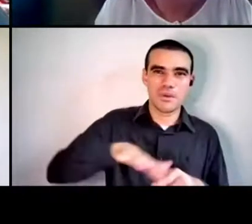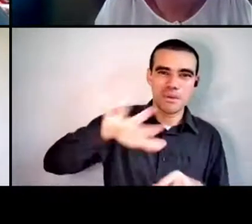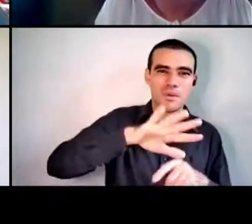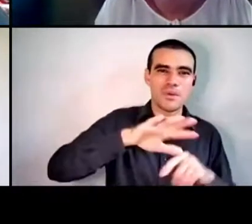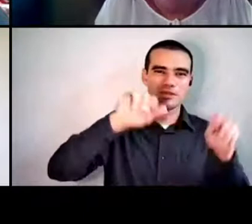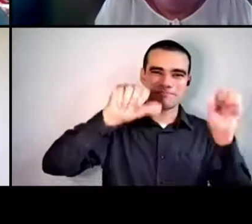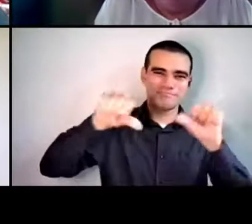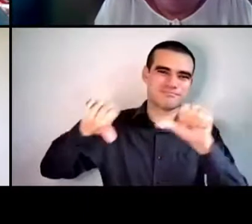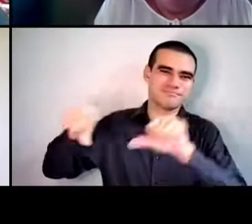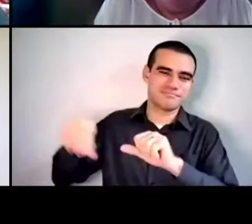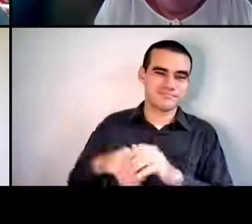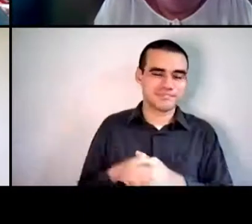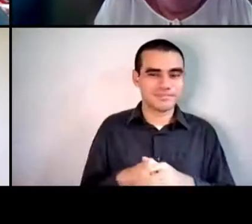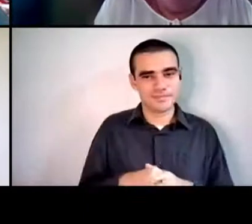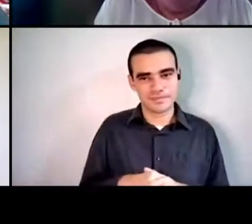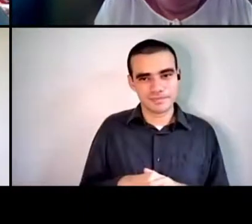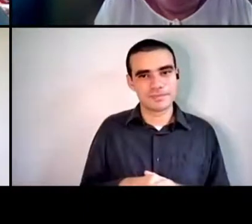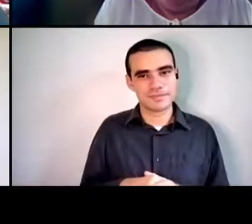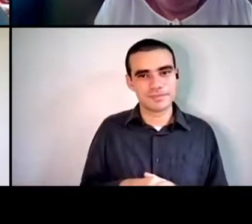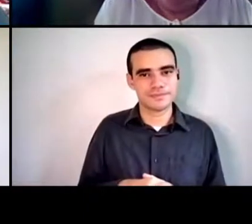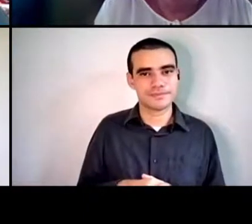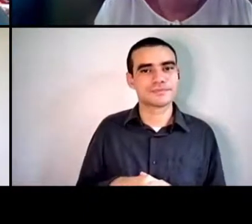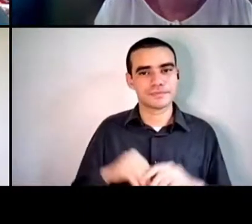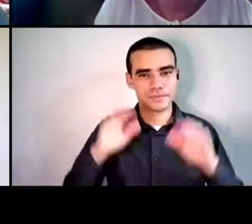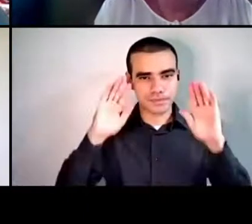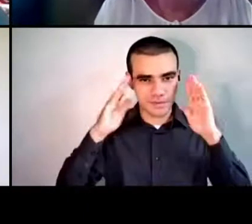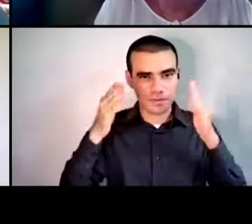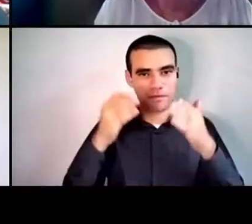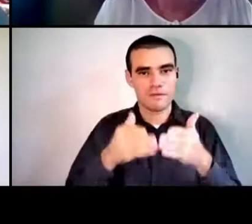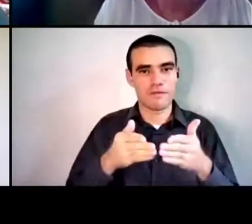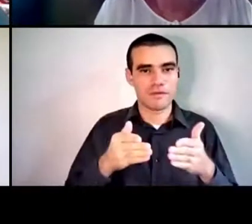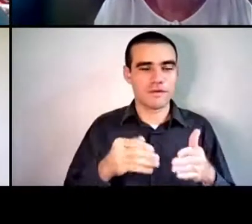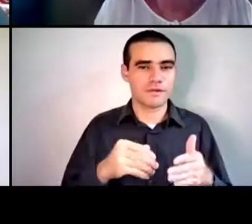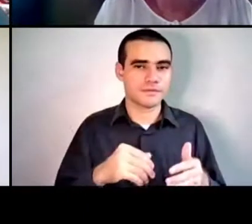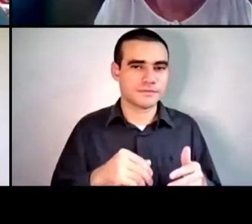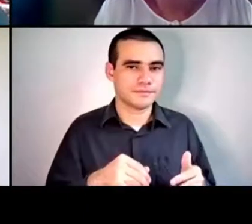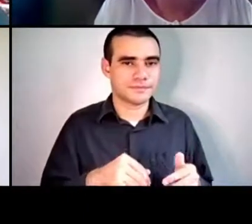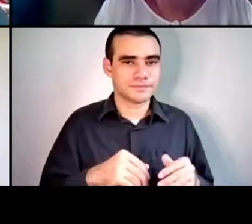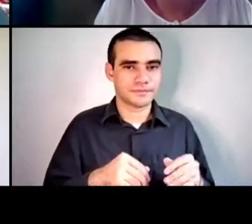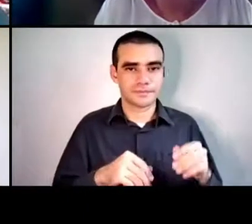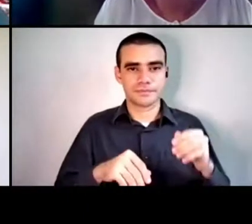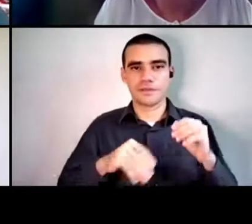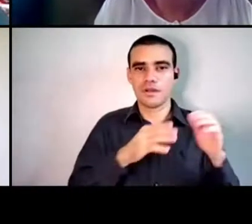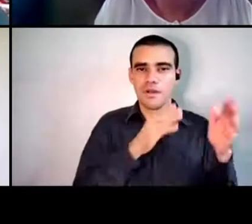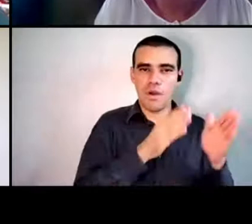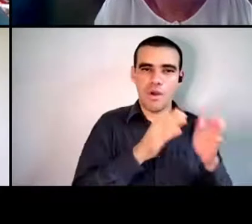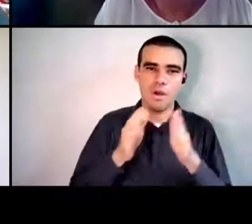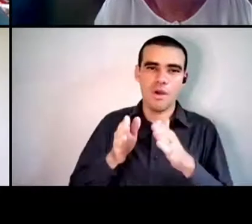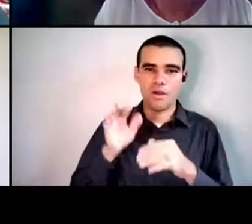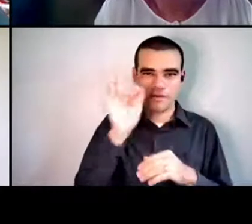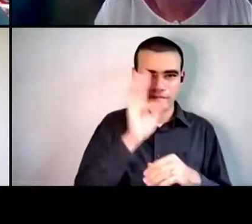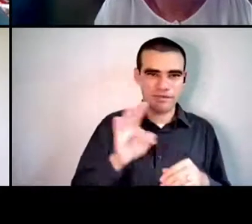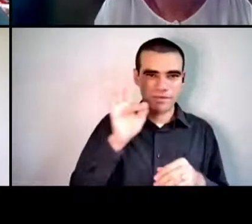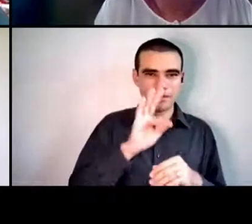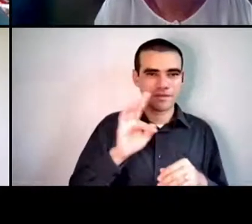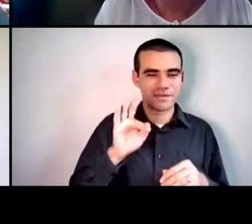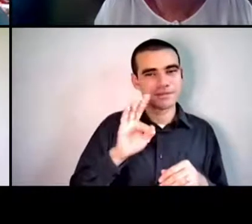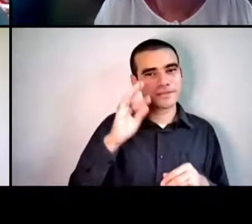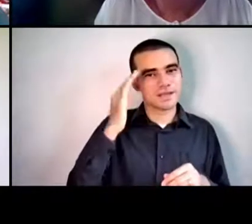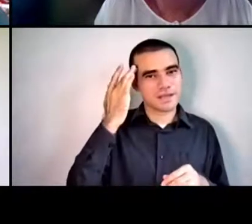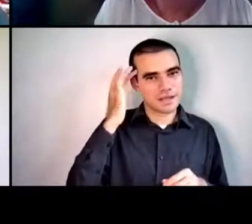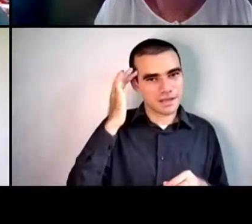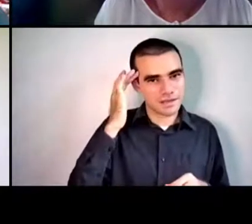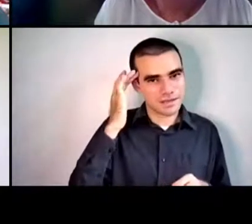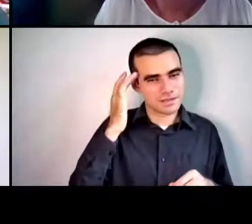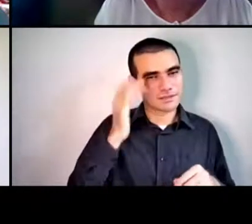an unfavorable scenario. I think this is what we have to work on, the reorganization of the